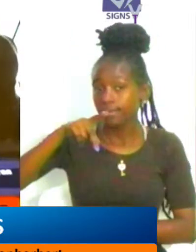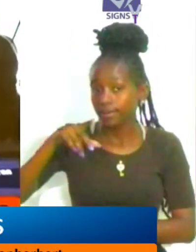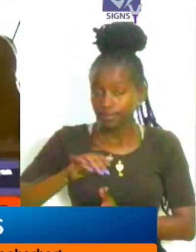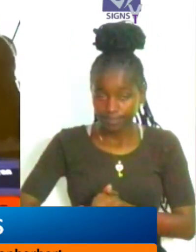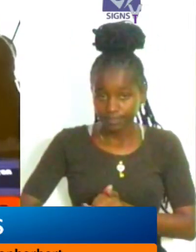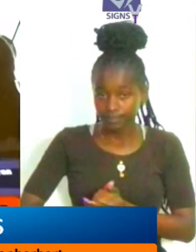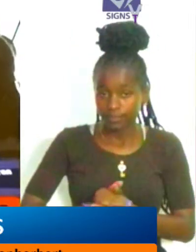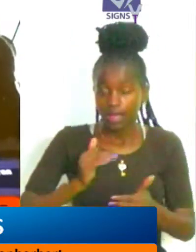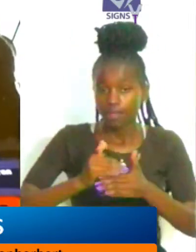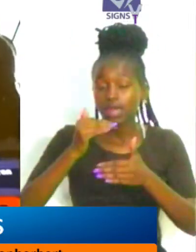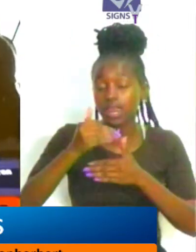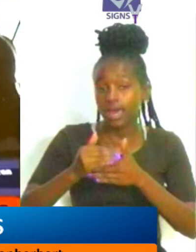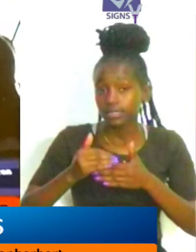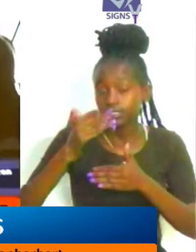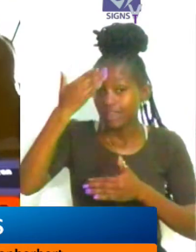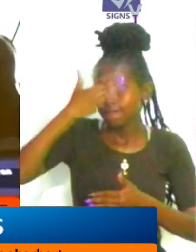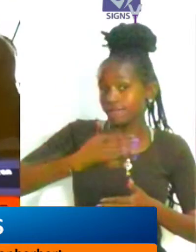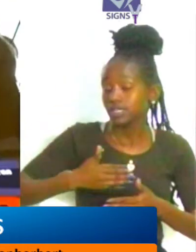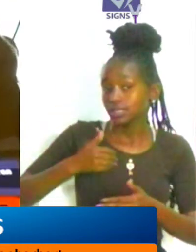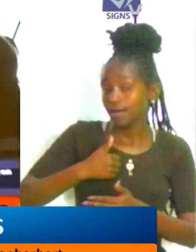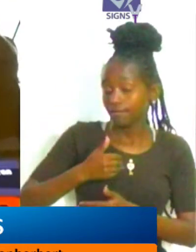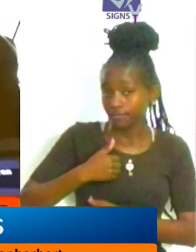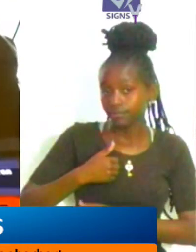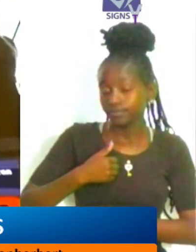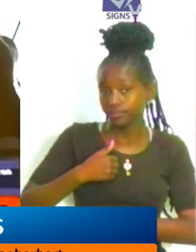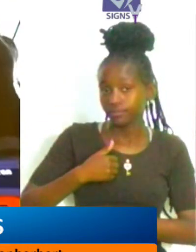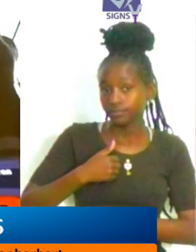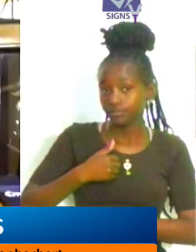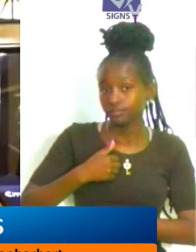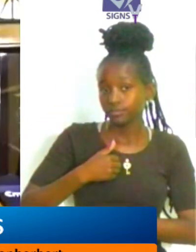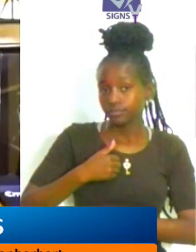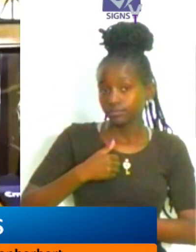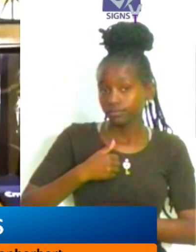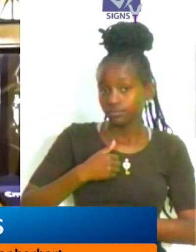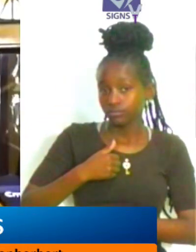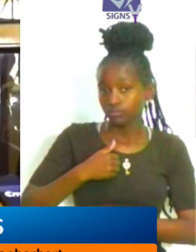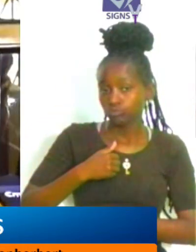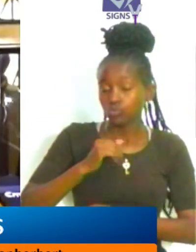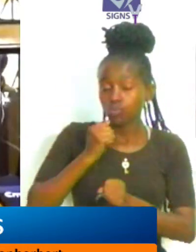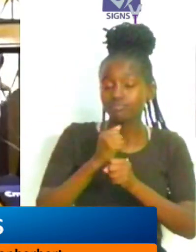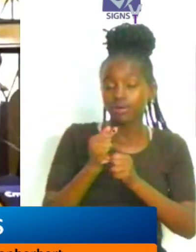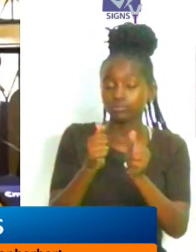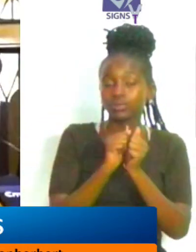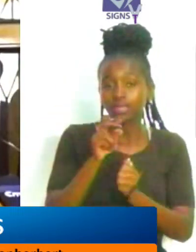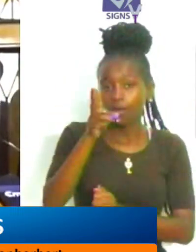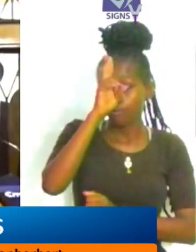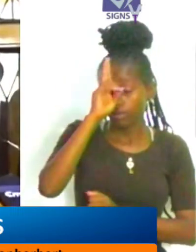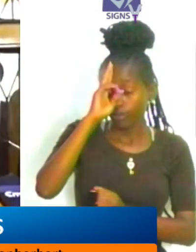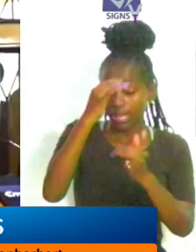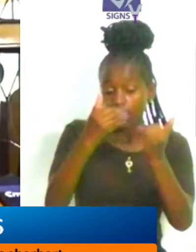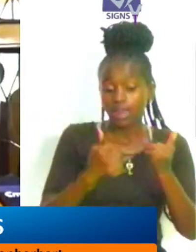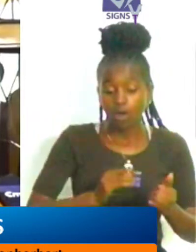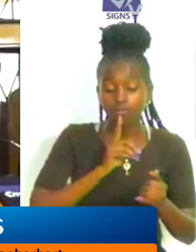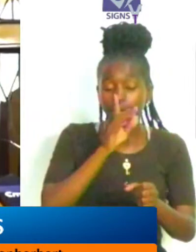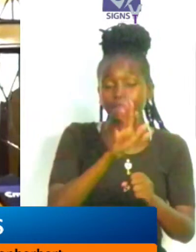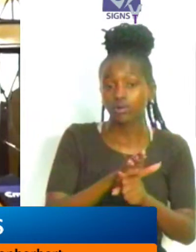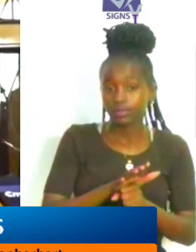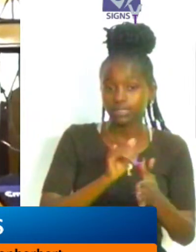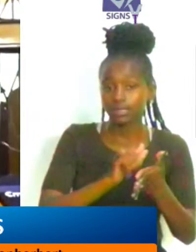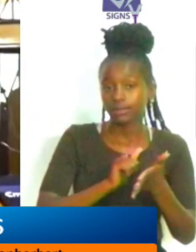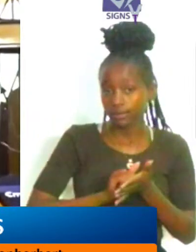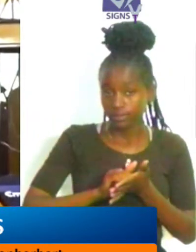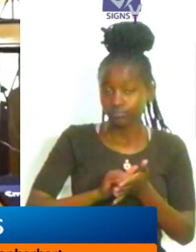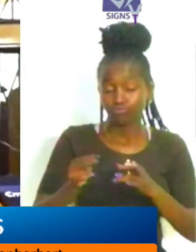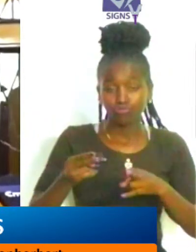The next phase will be also to link the police. Umetuahidi ya kwamba very